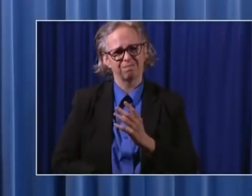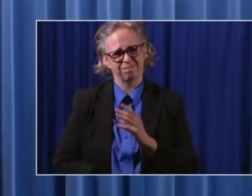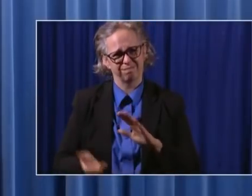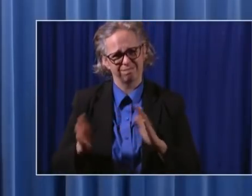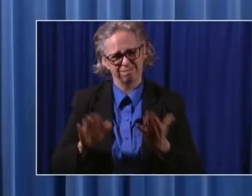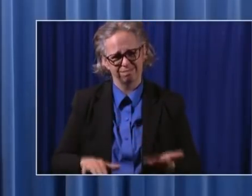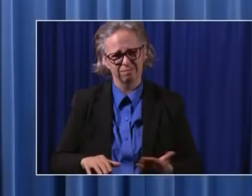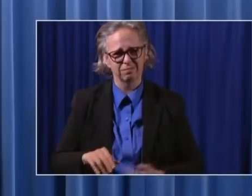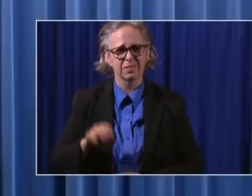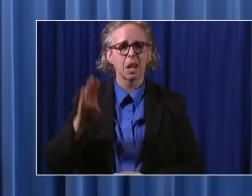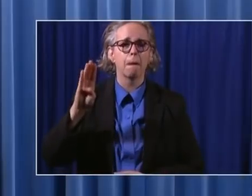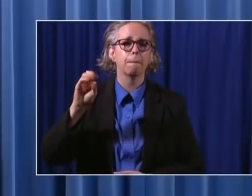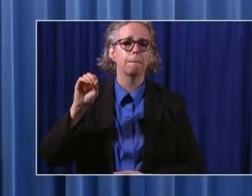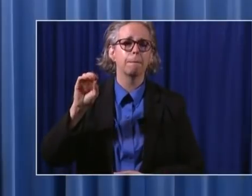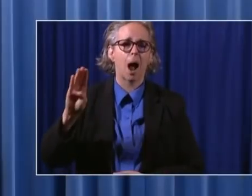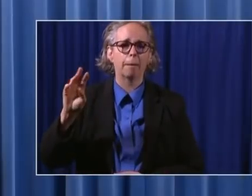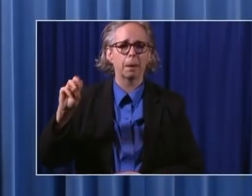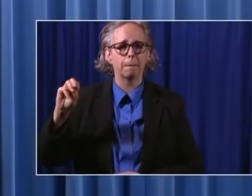Flanagan,